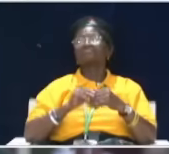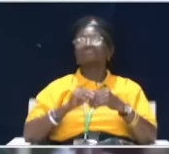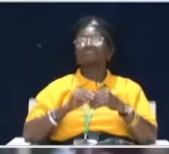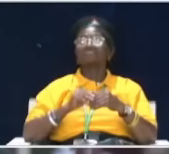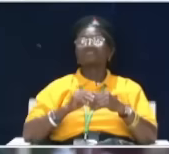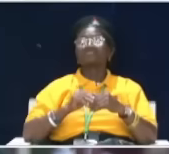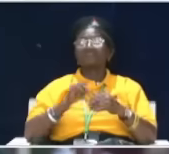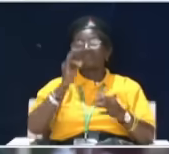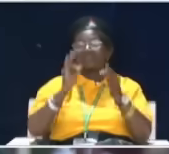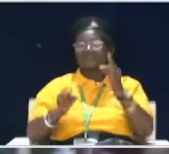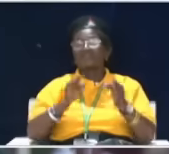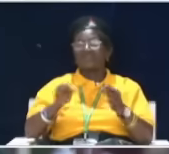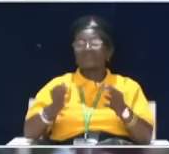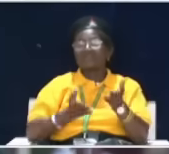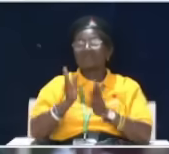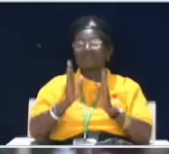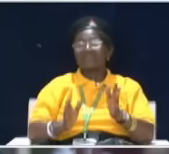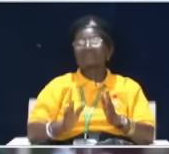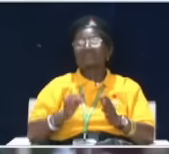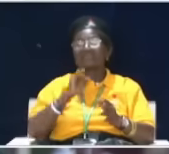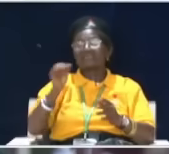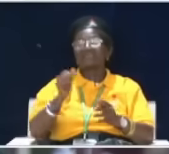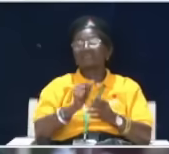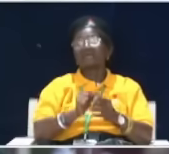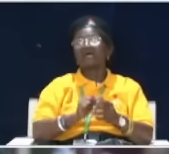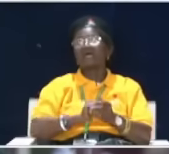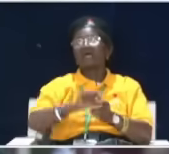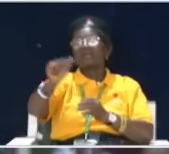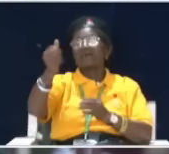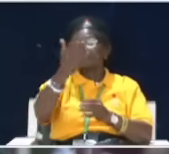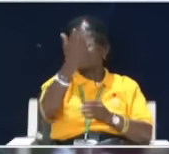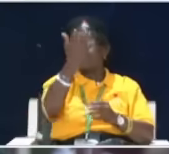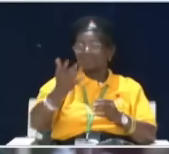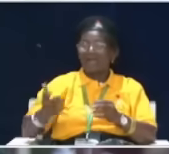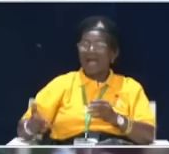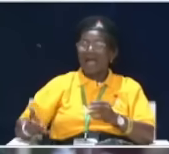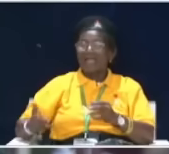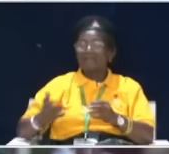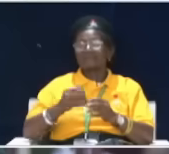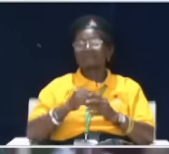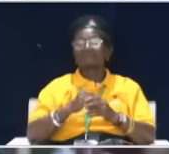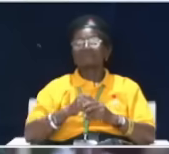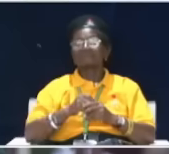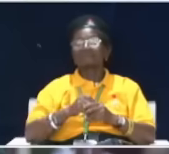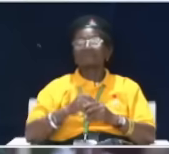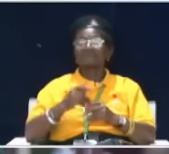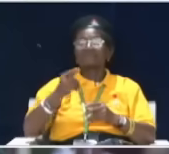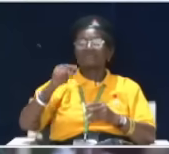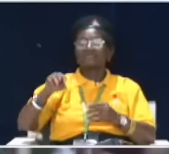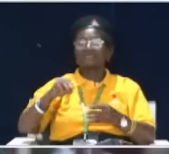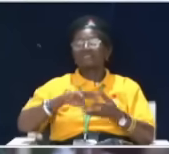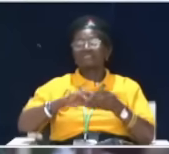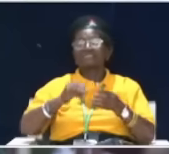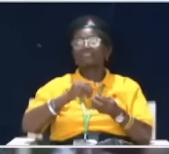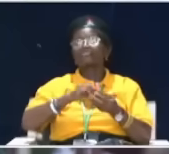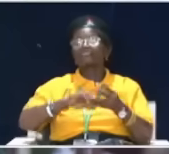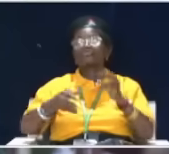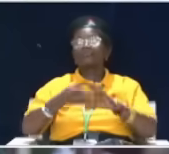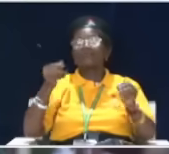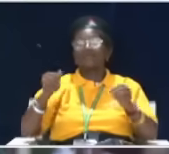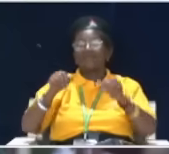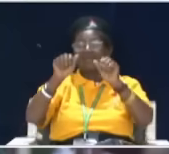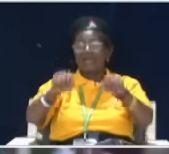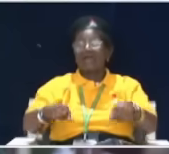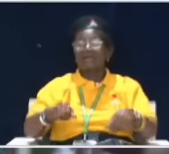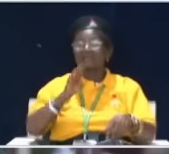If a messenger is passing by. Ti eni ti a npe ran ni se ba nkoja. The story can be different. O itan na a